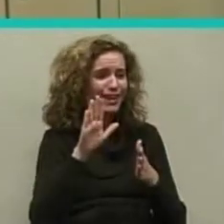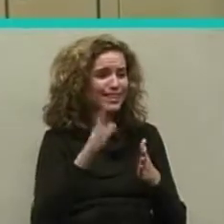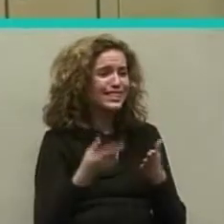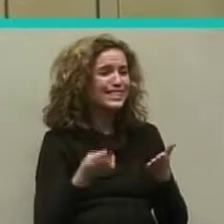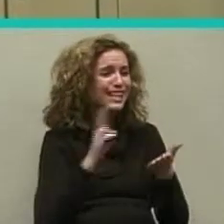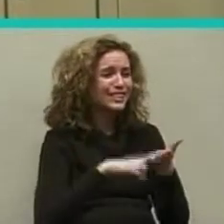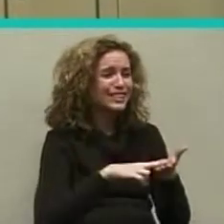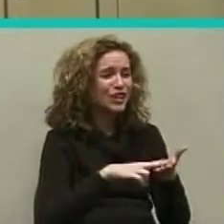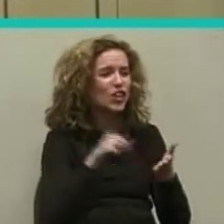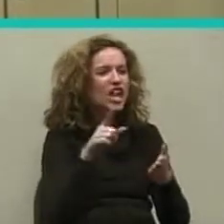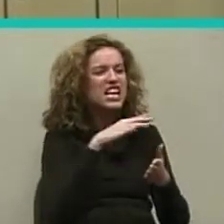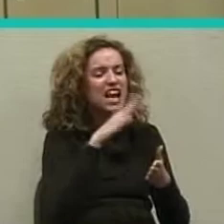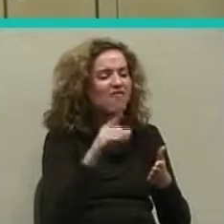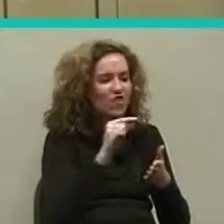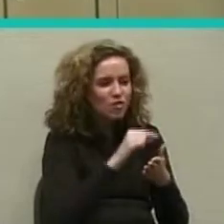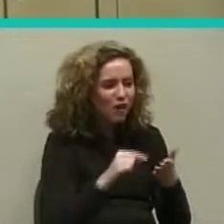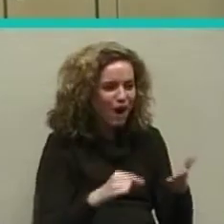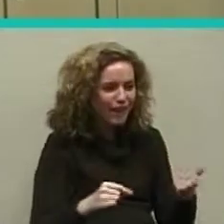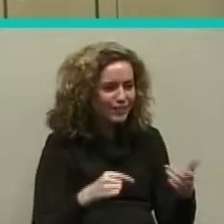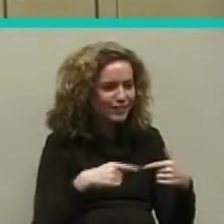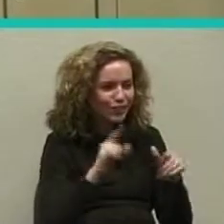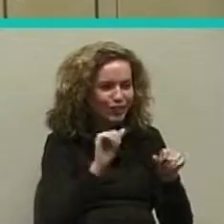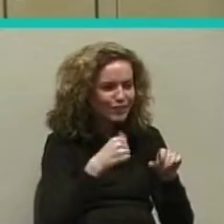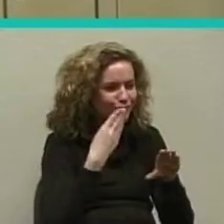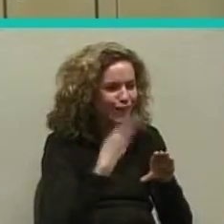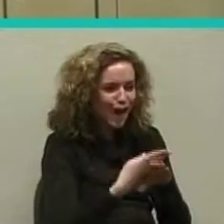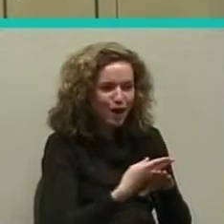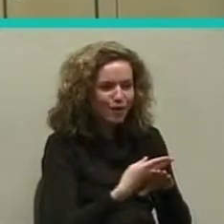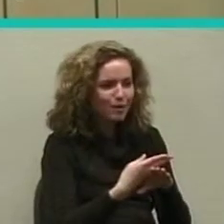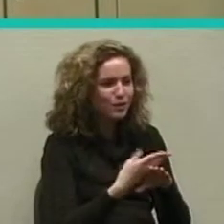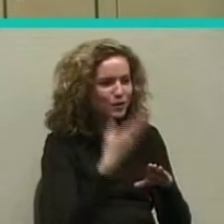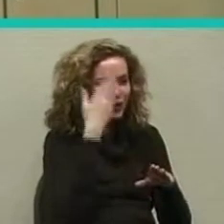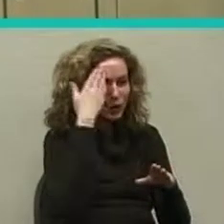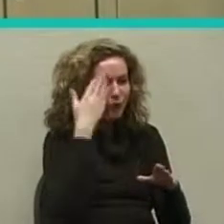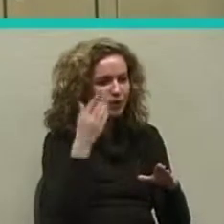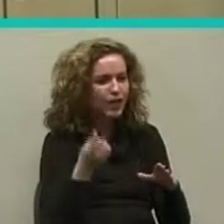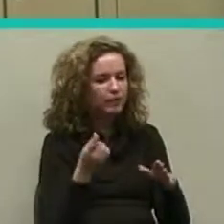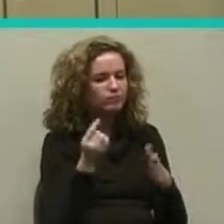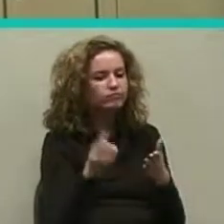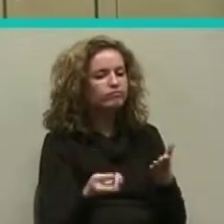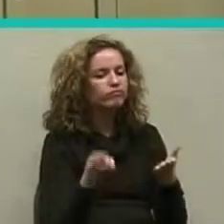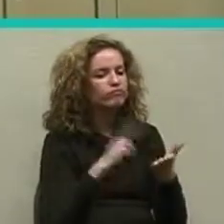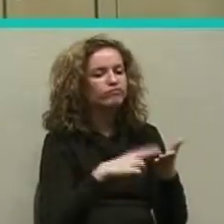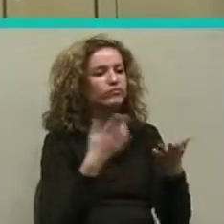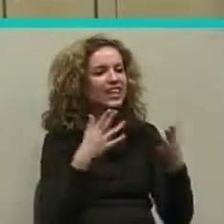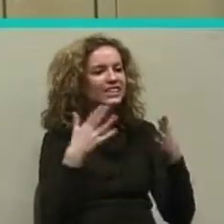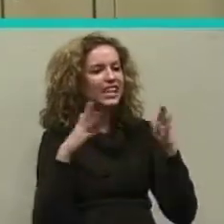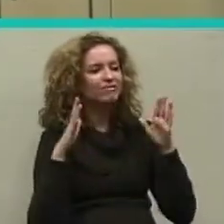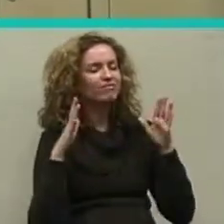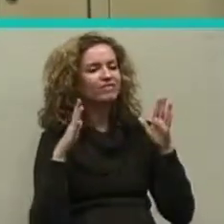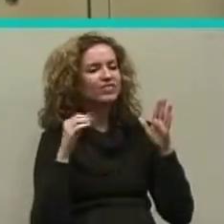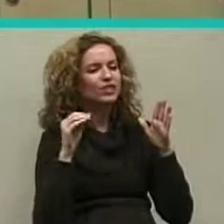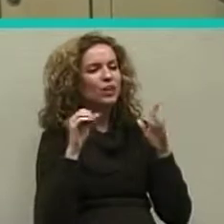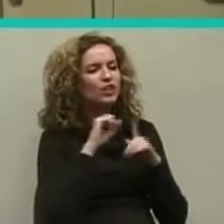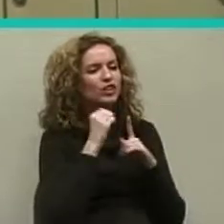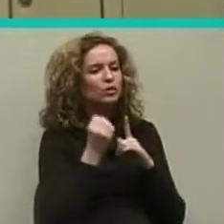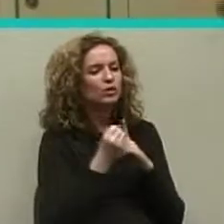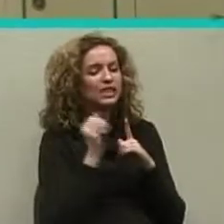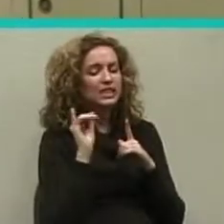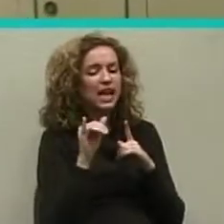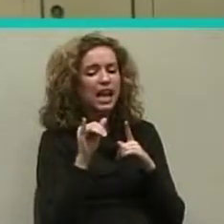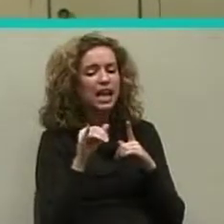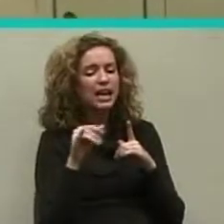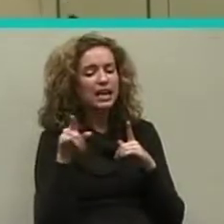virtually nothing. Okay? And so part of what you've got, and again, if the situation is that this kid writing